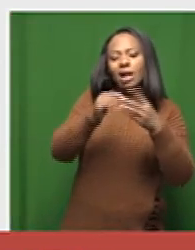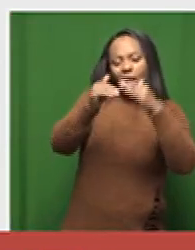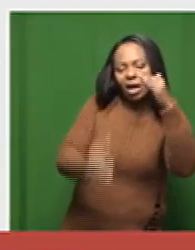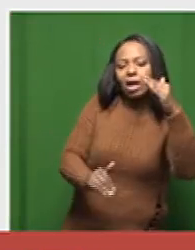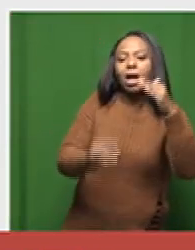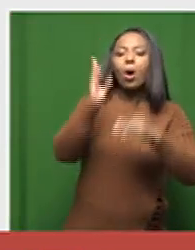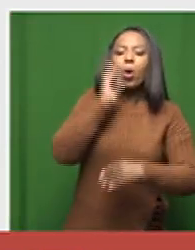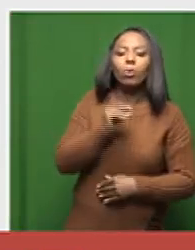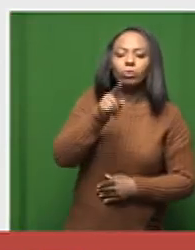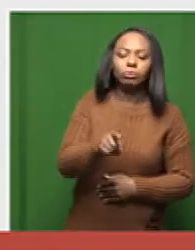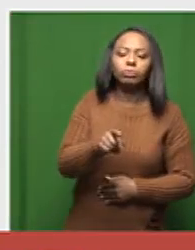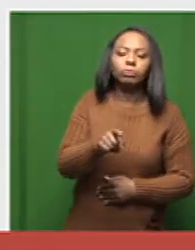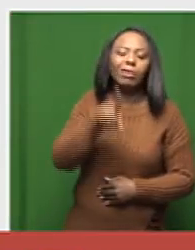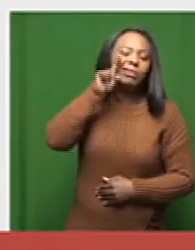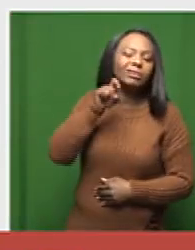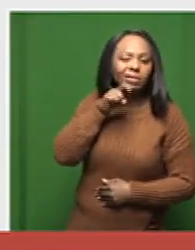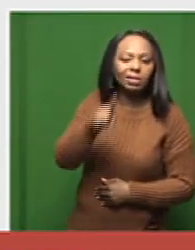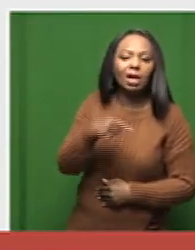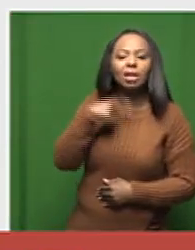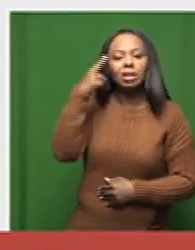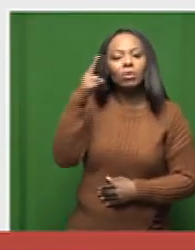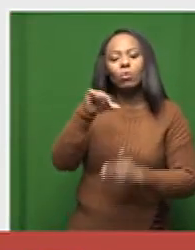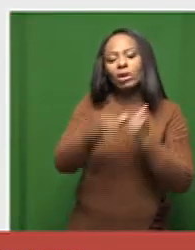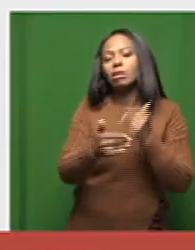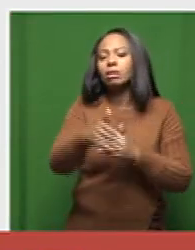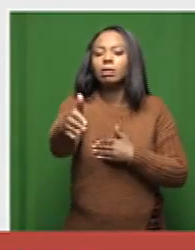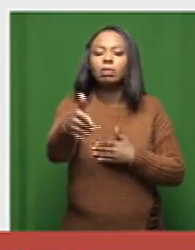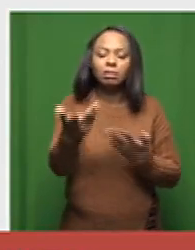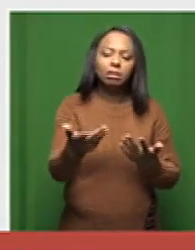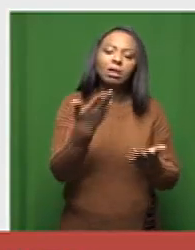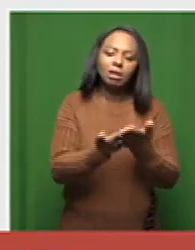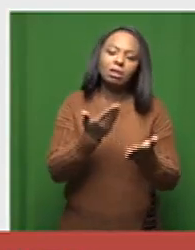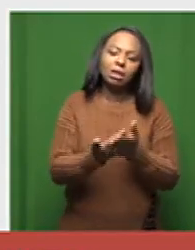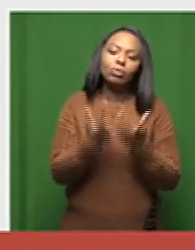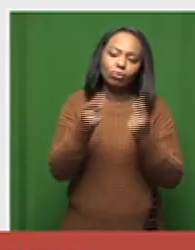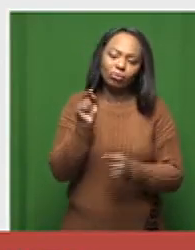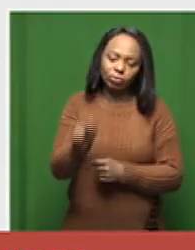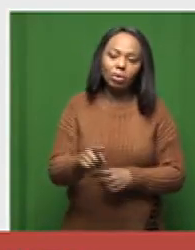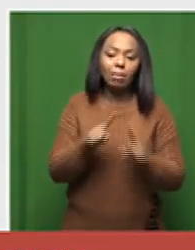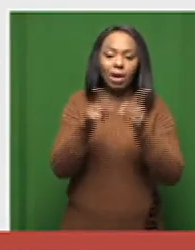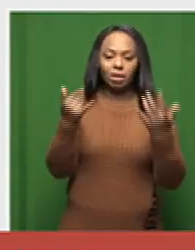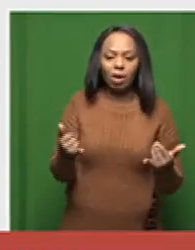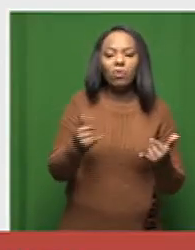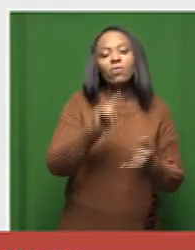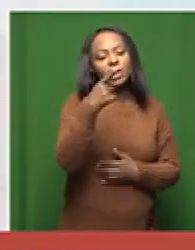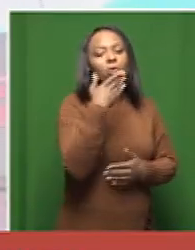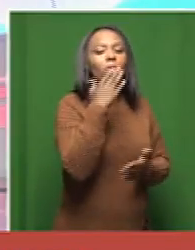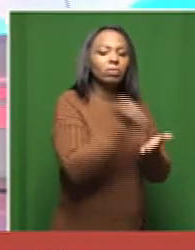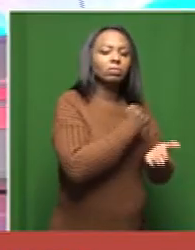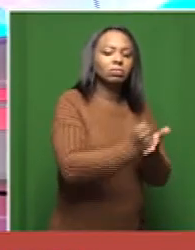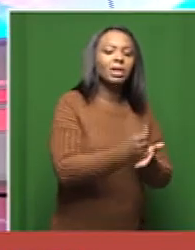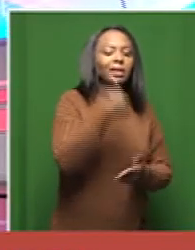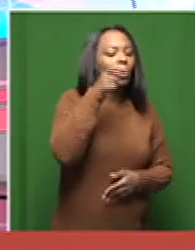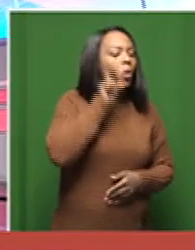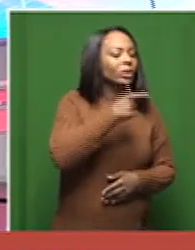order. And I think in the next couple of weeks, we'll certainly be doing that, yeah. All right. Can you choose which jab to have? I mean, I